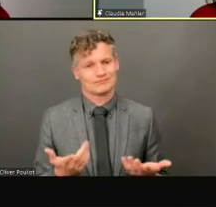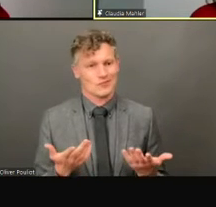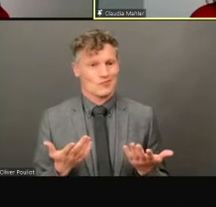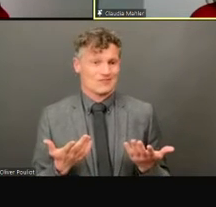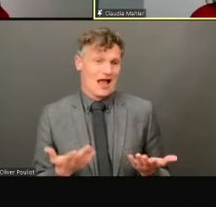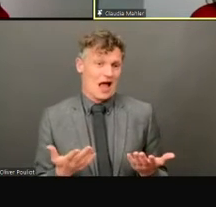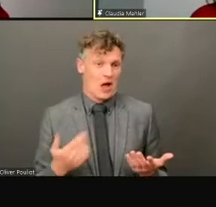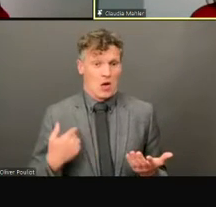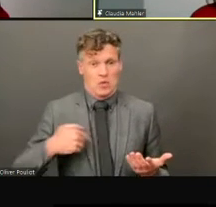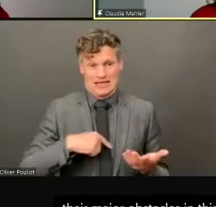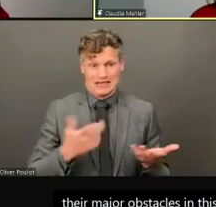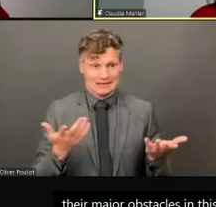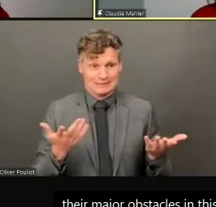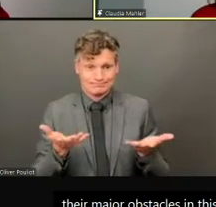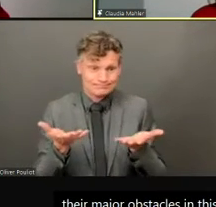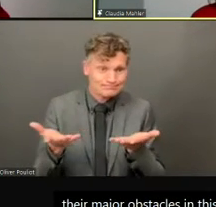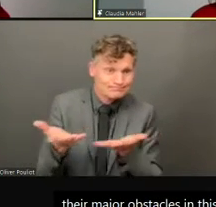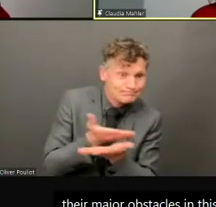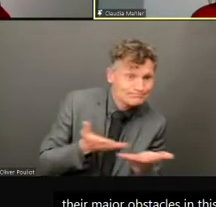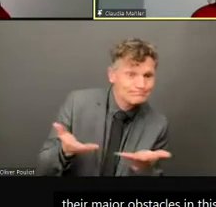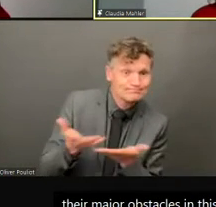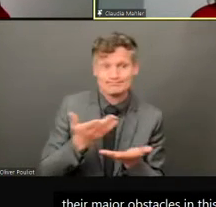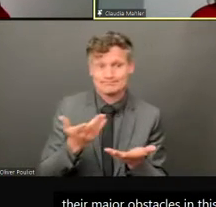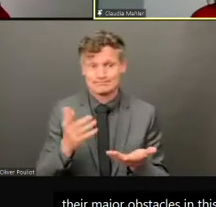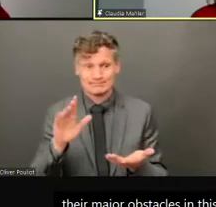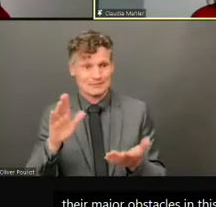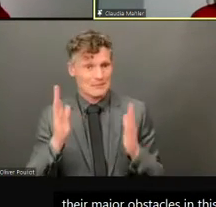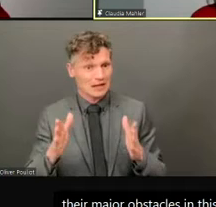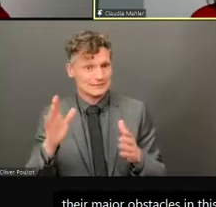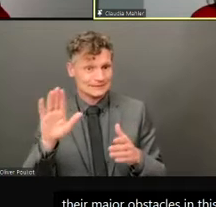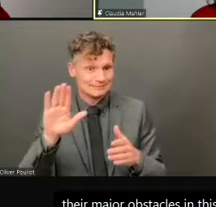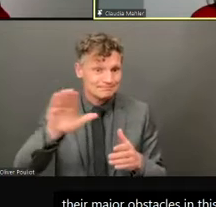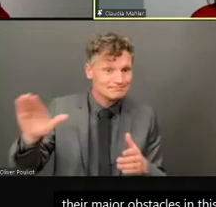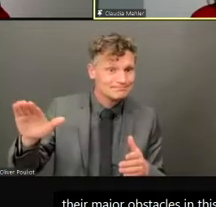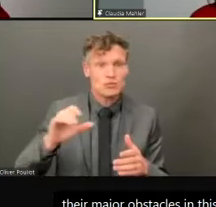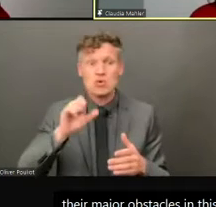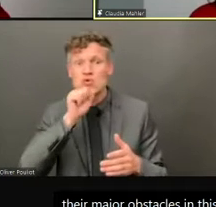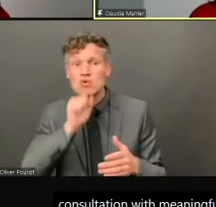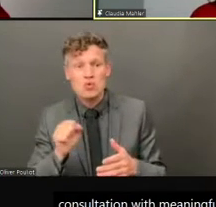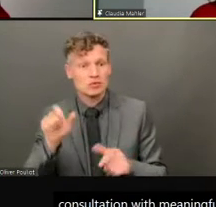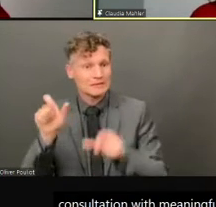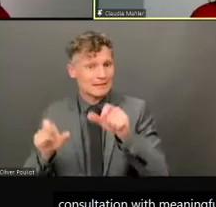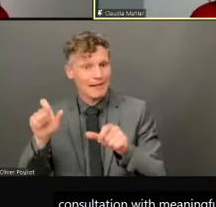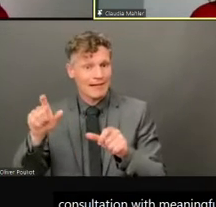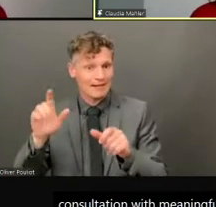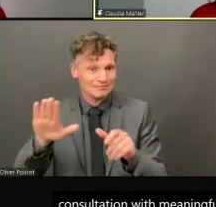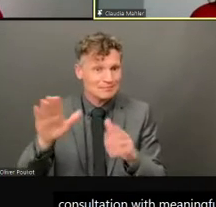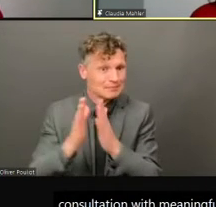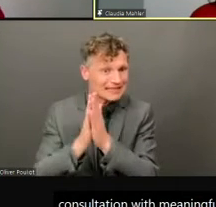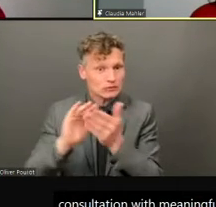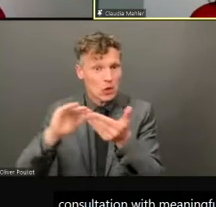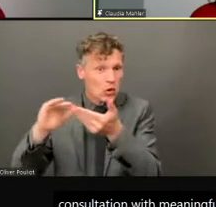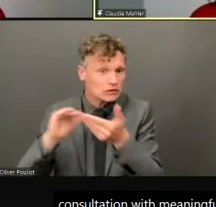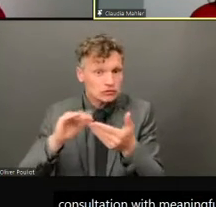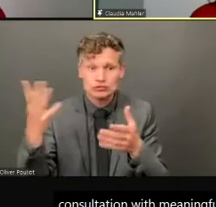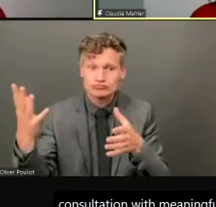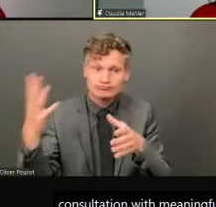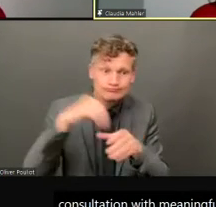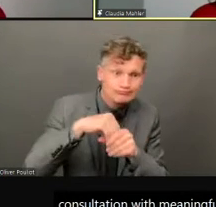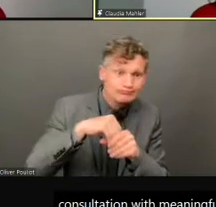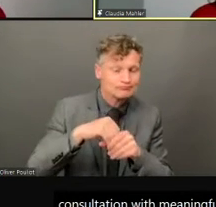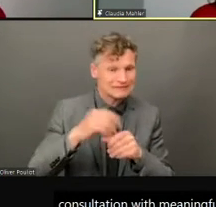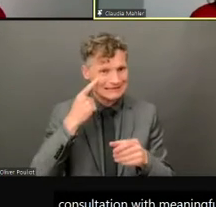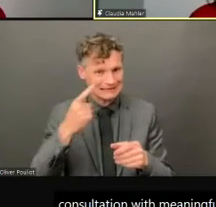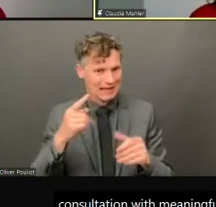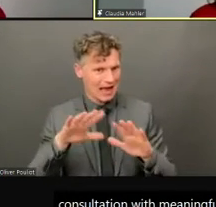with meaningful participation of older persons to find out exactly how we can achieve a better solution in